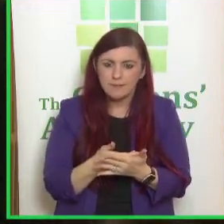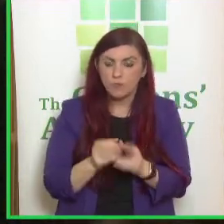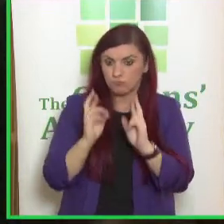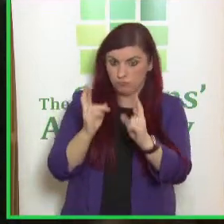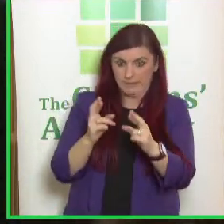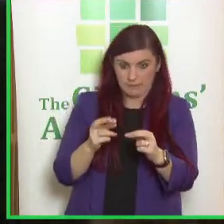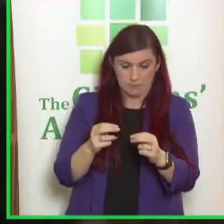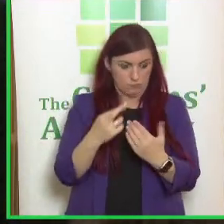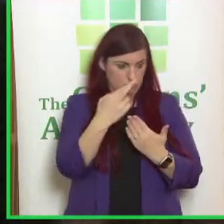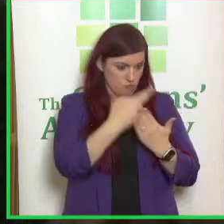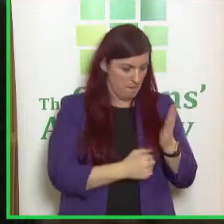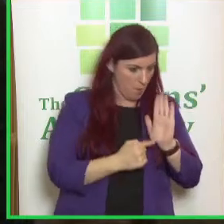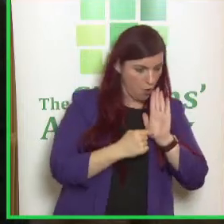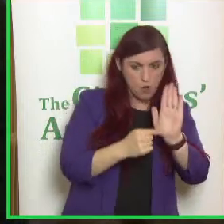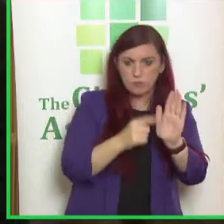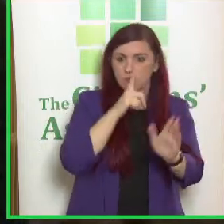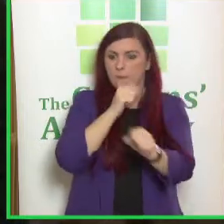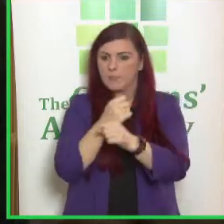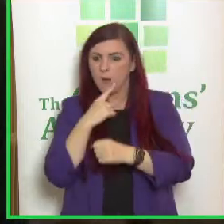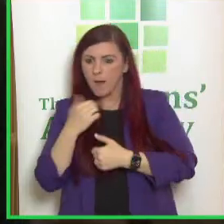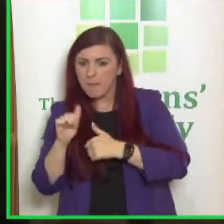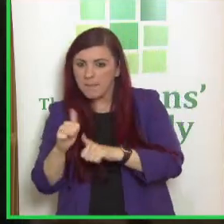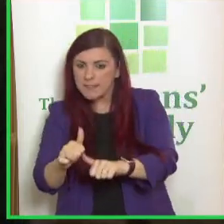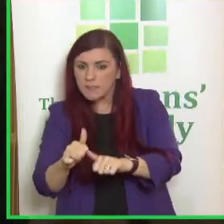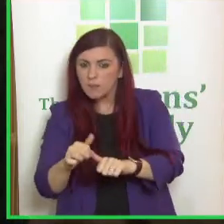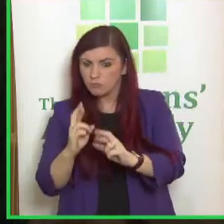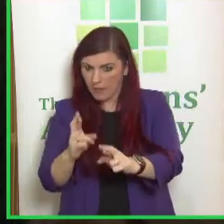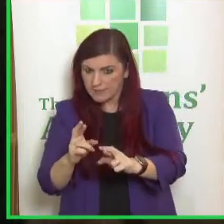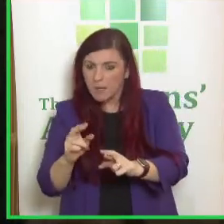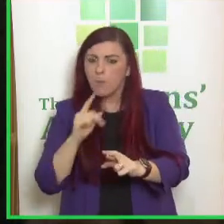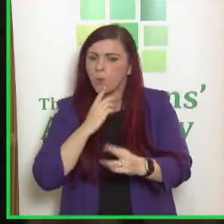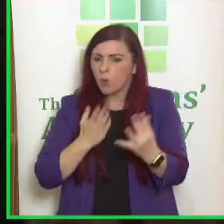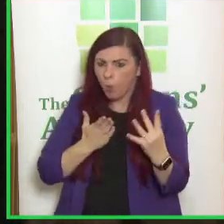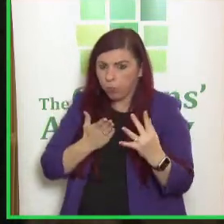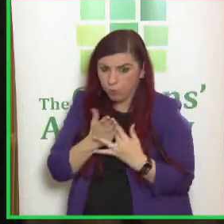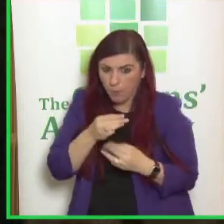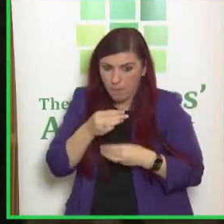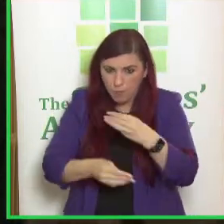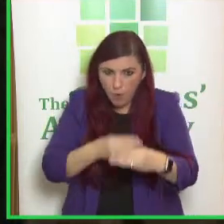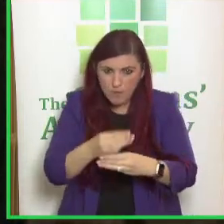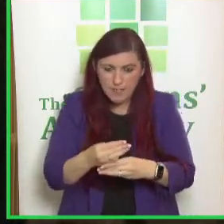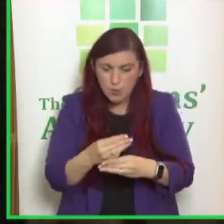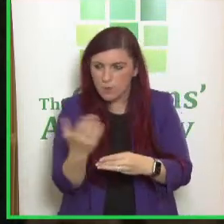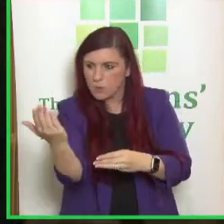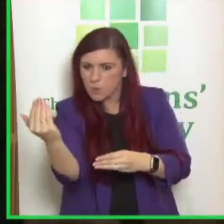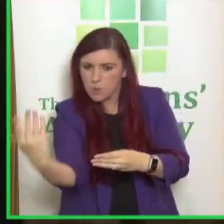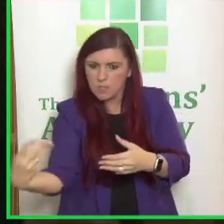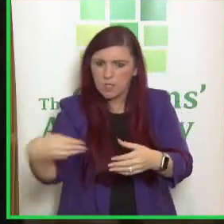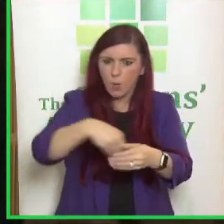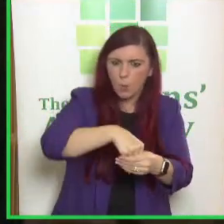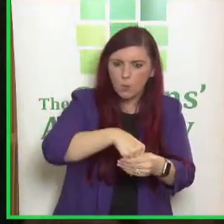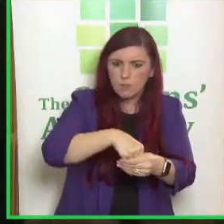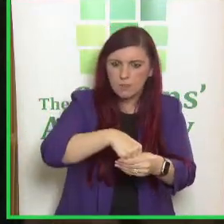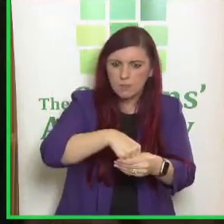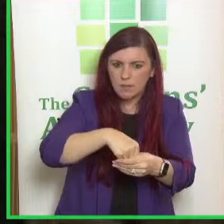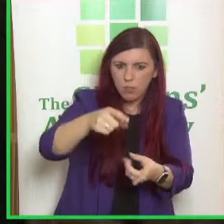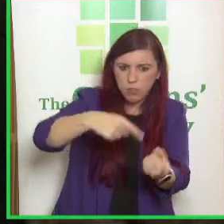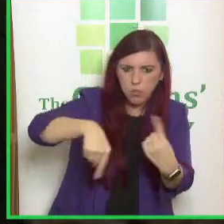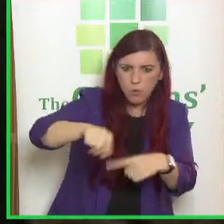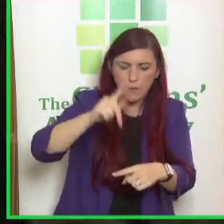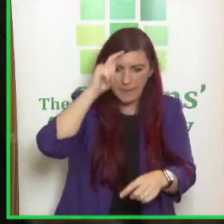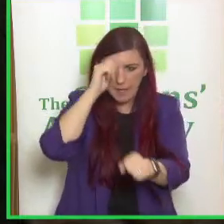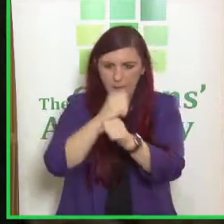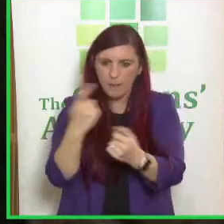reports, talking about how we're going to implement it. But as we go through that process, we have to look at what's the framework and what's the process by which we share